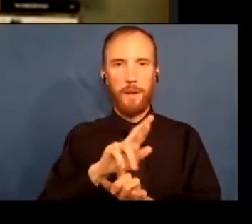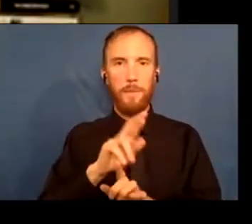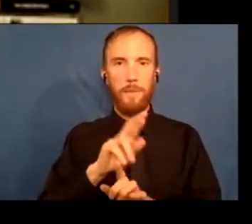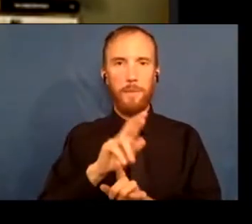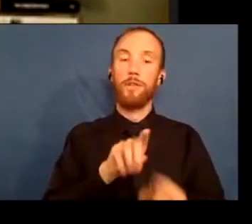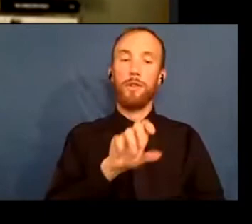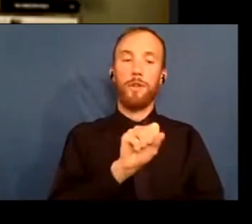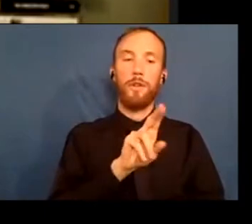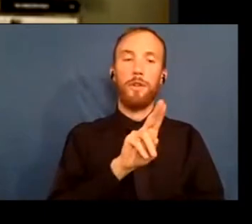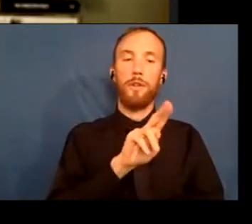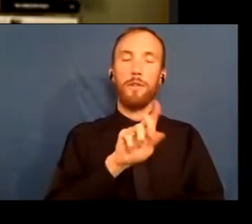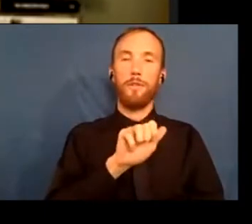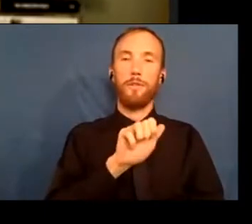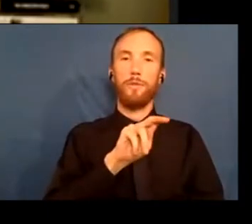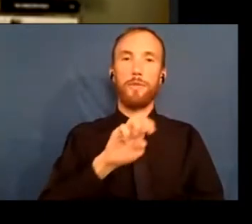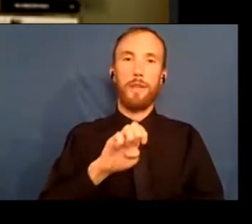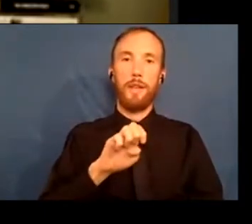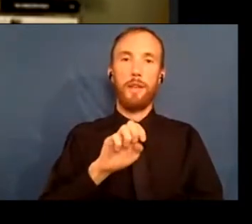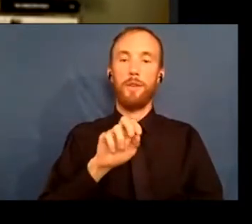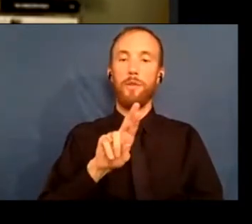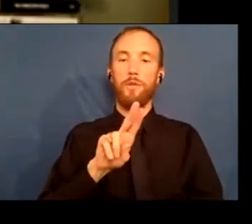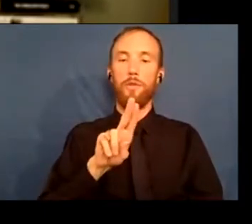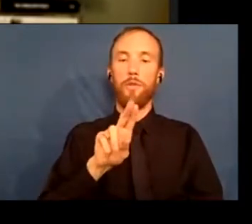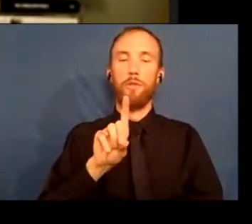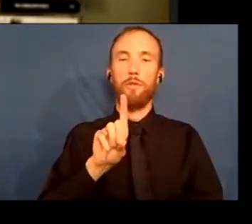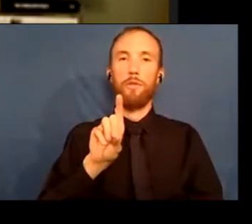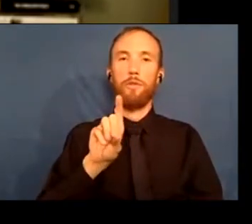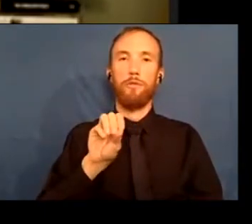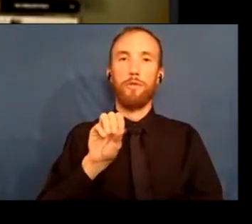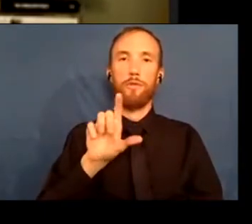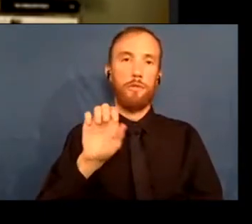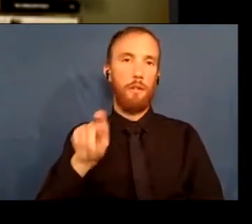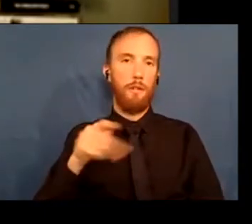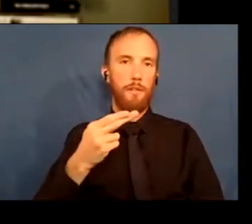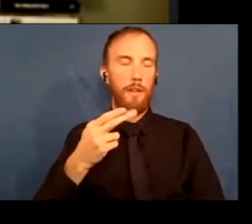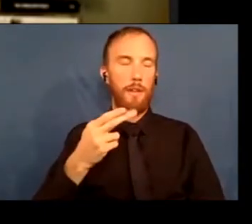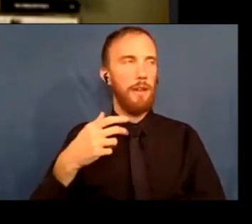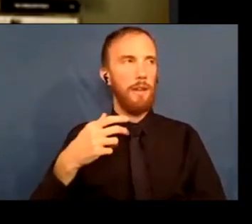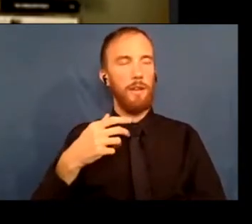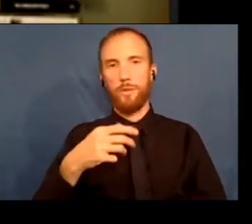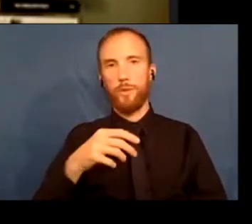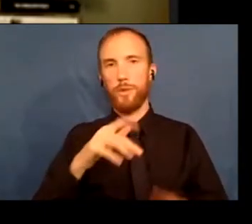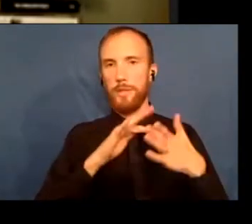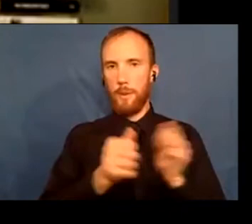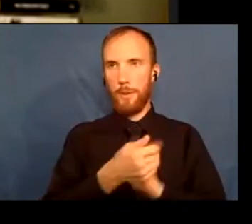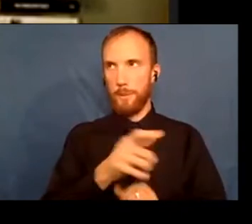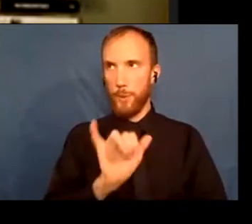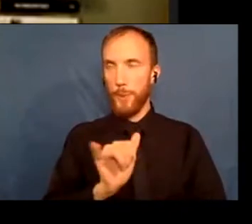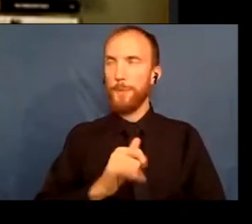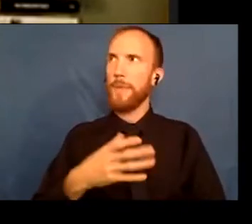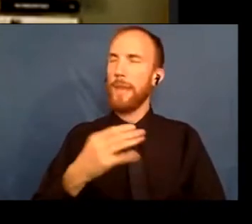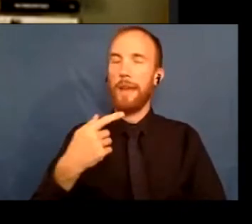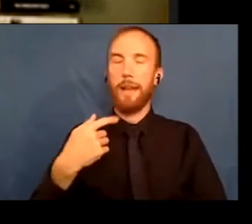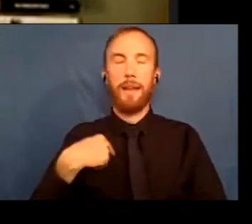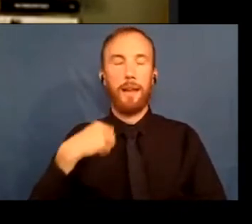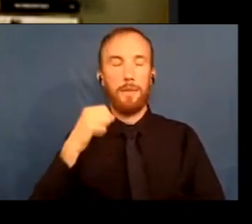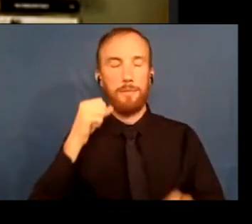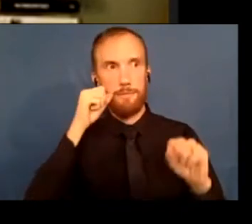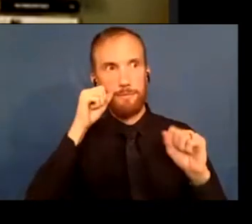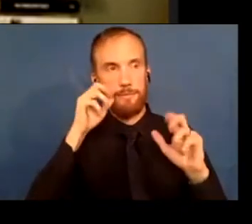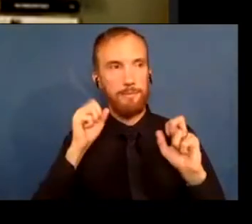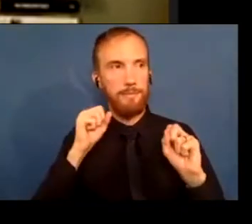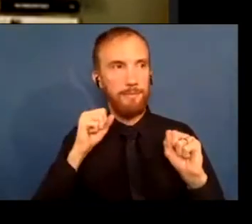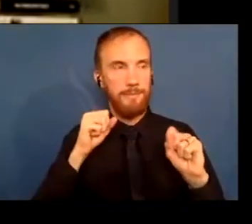with that line of thinking. And I used to marvel at the way they wrote about, you know,